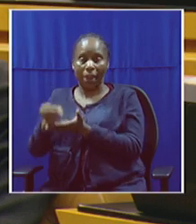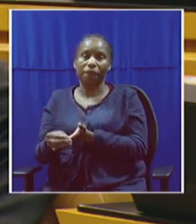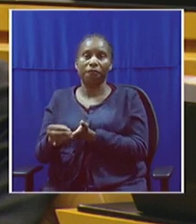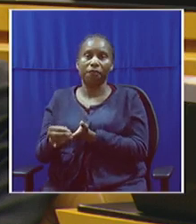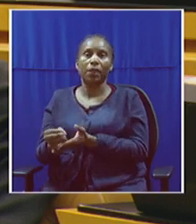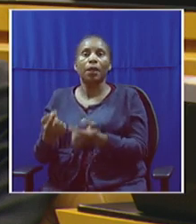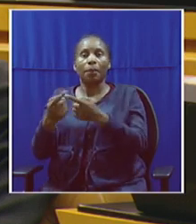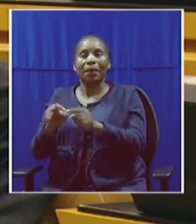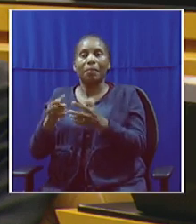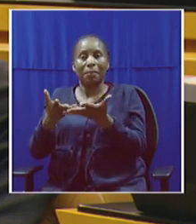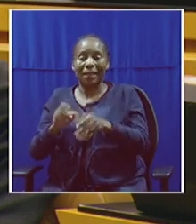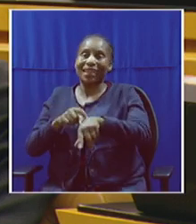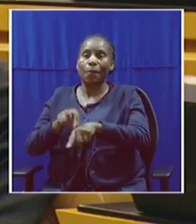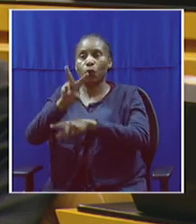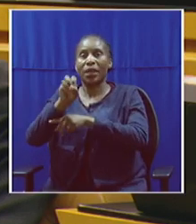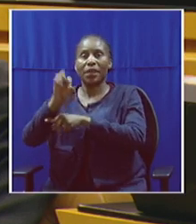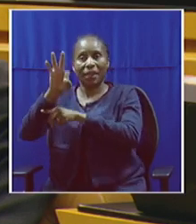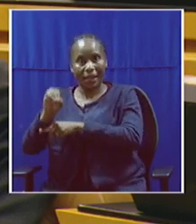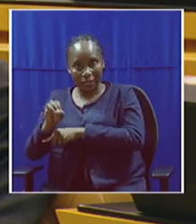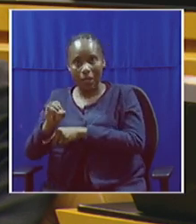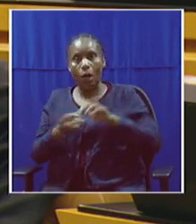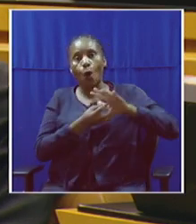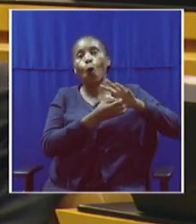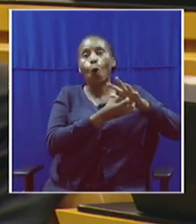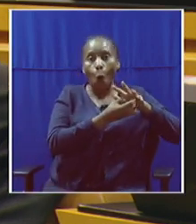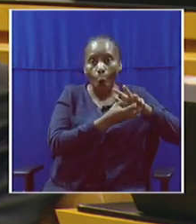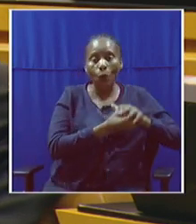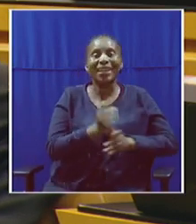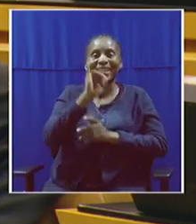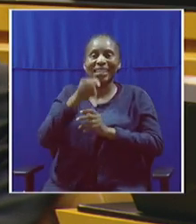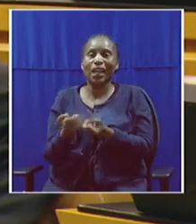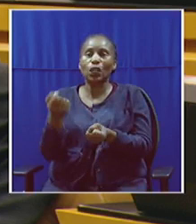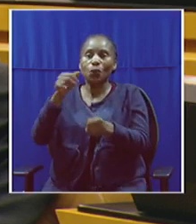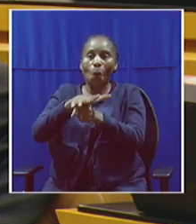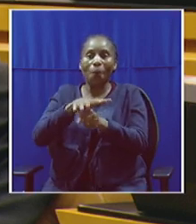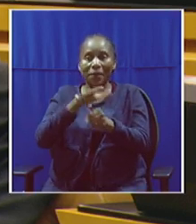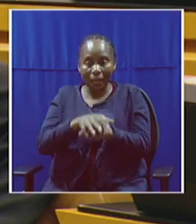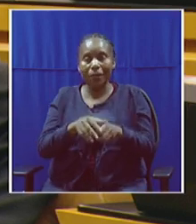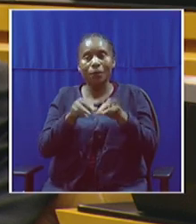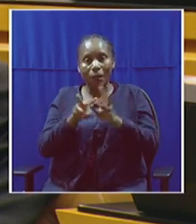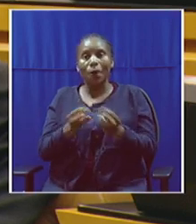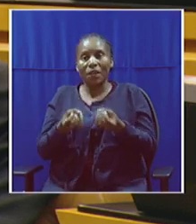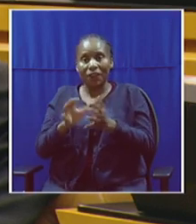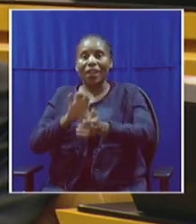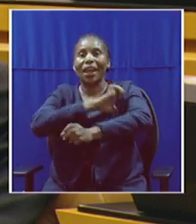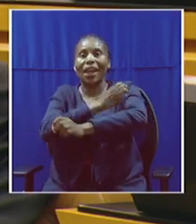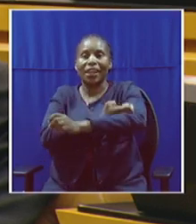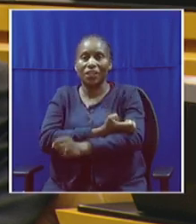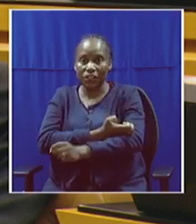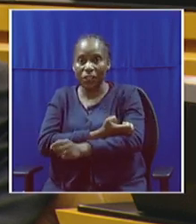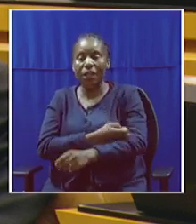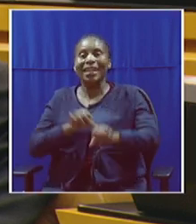by 2030 coal will still be a dominant source of energy we have 16 power